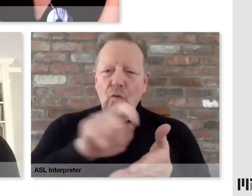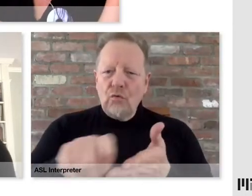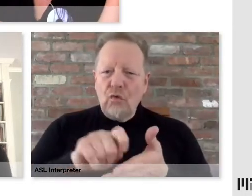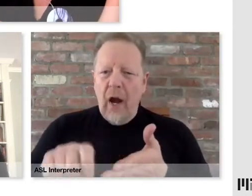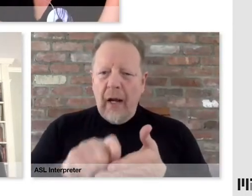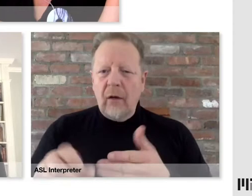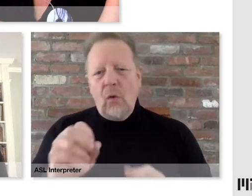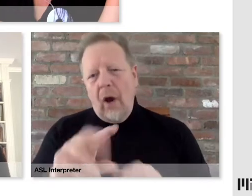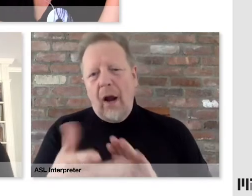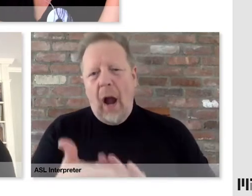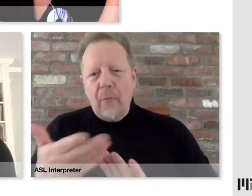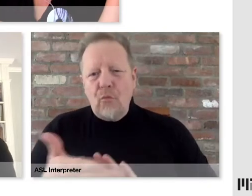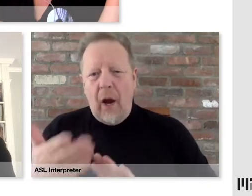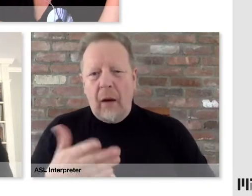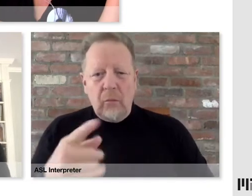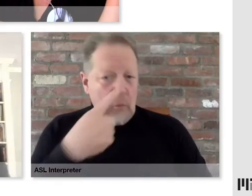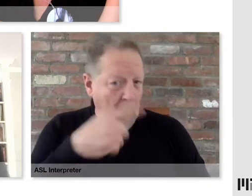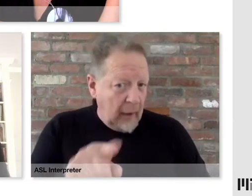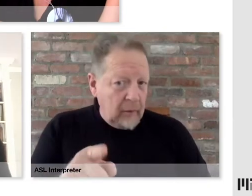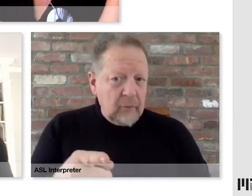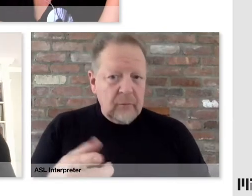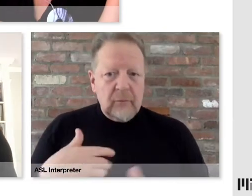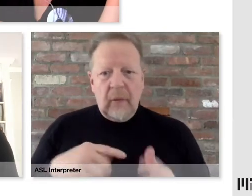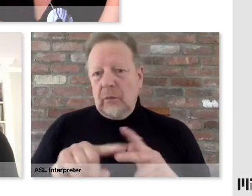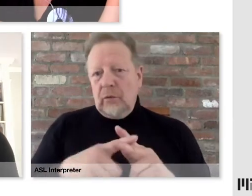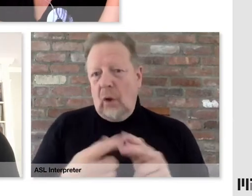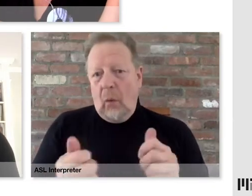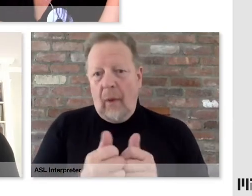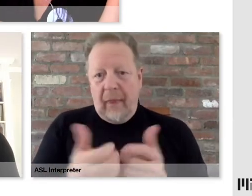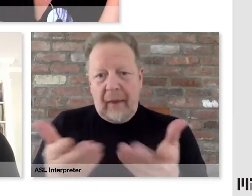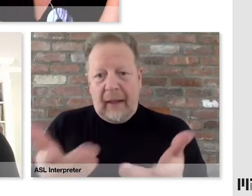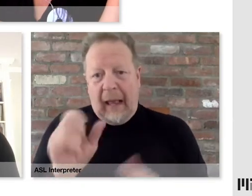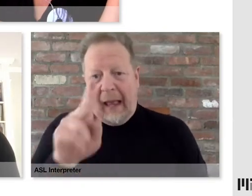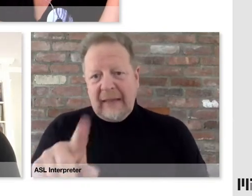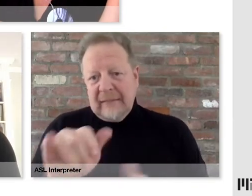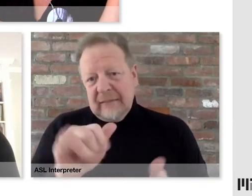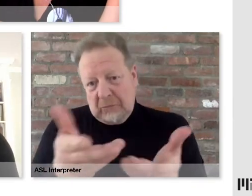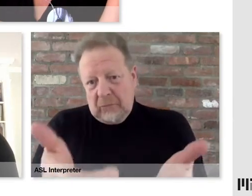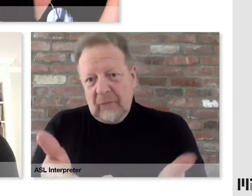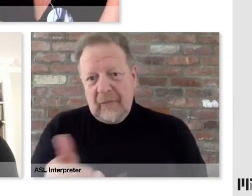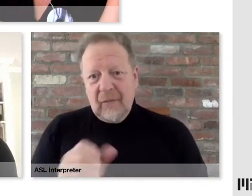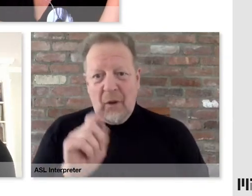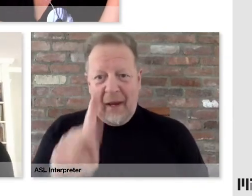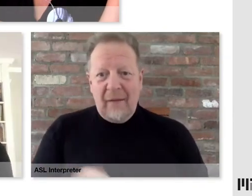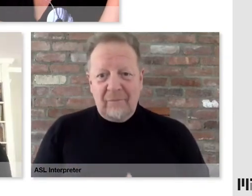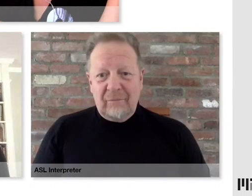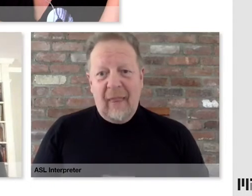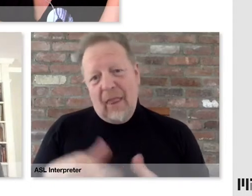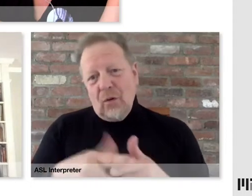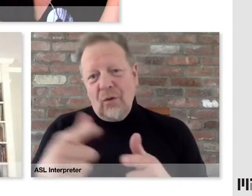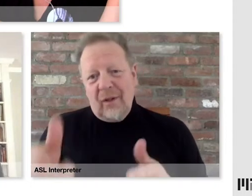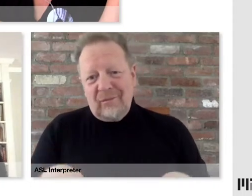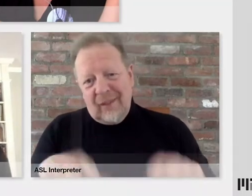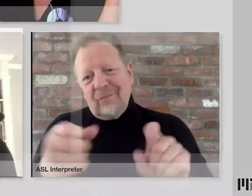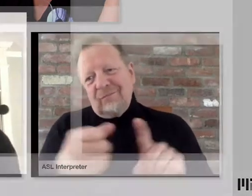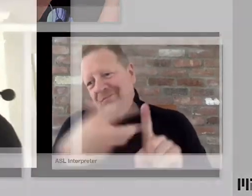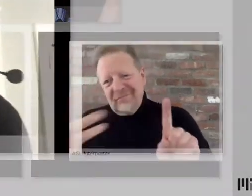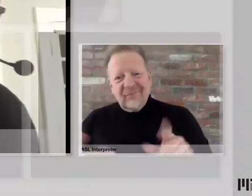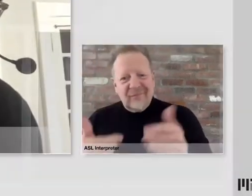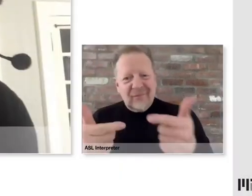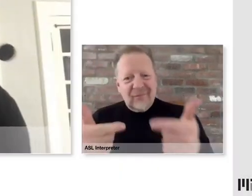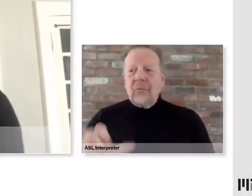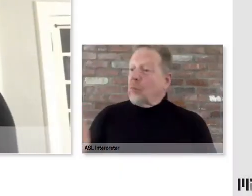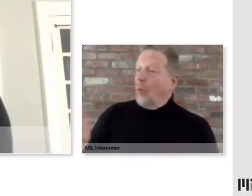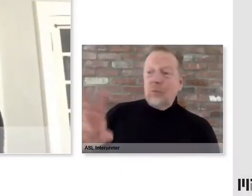operate. Maybe I'll just ask you to start there. I've got more, but yeah. No, I think thank you for